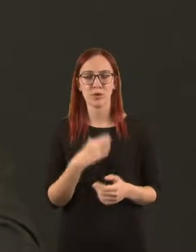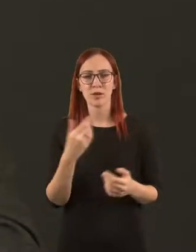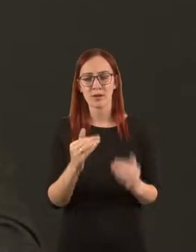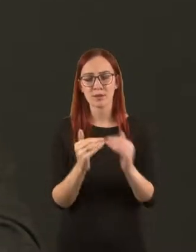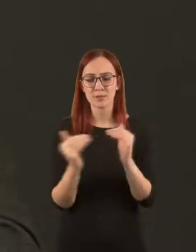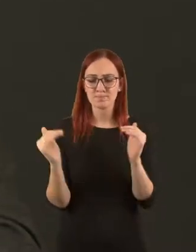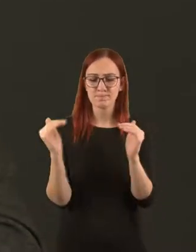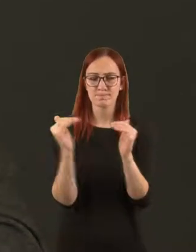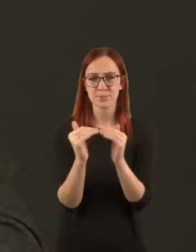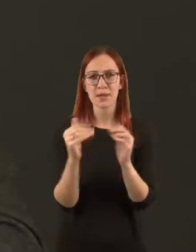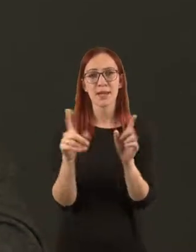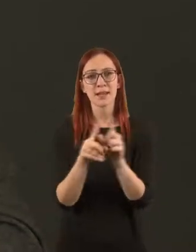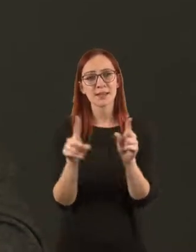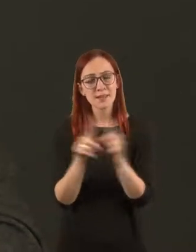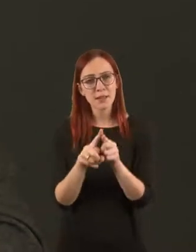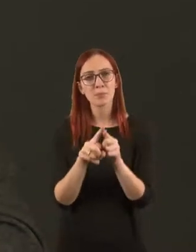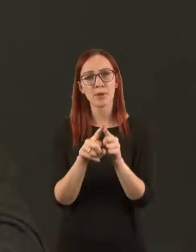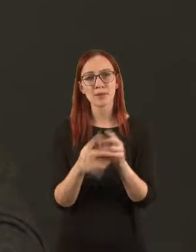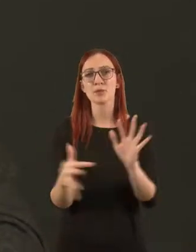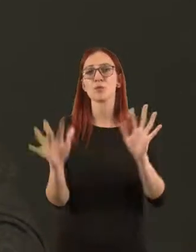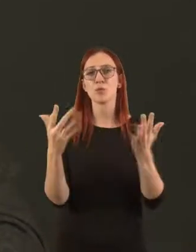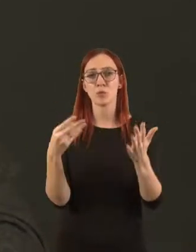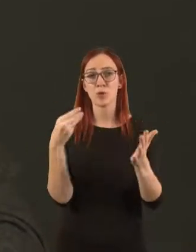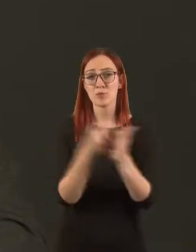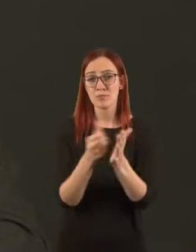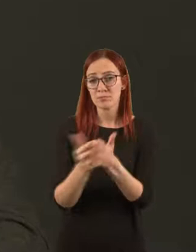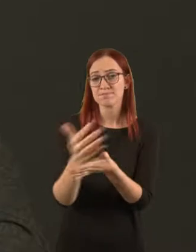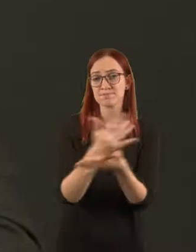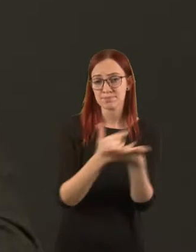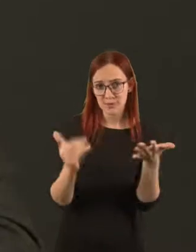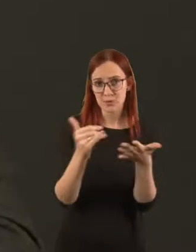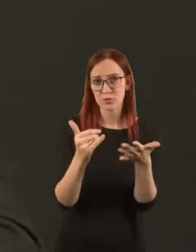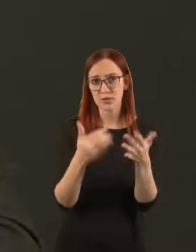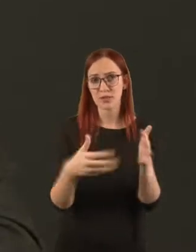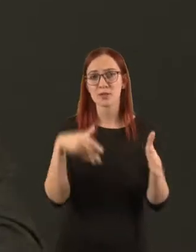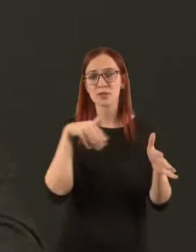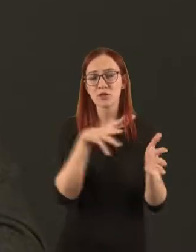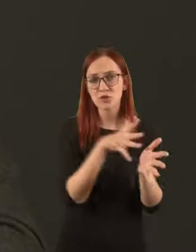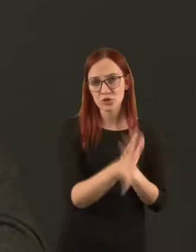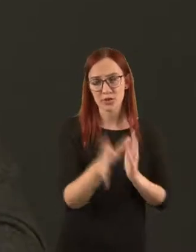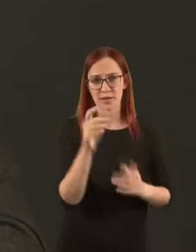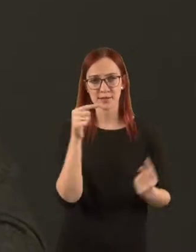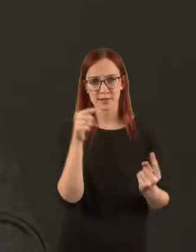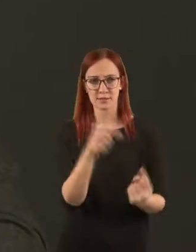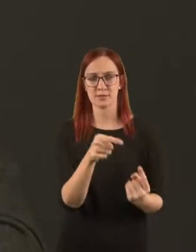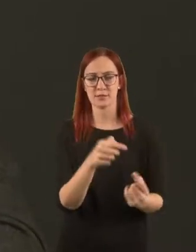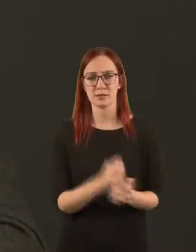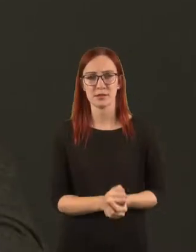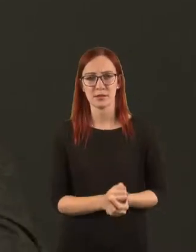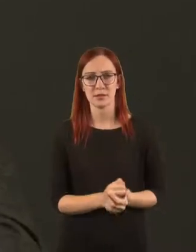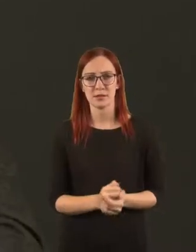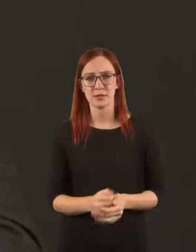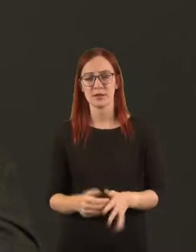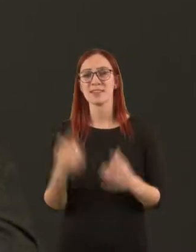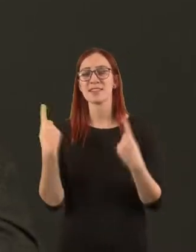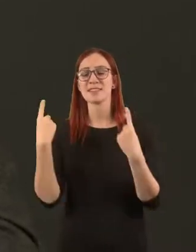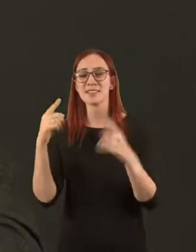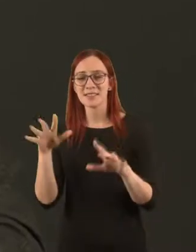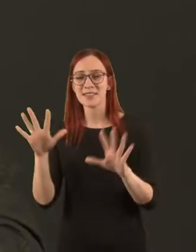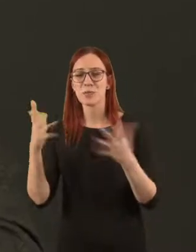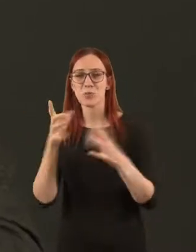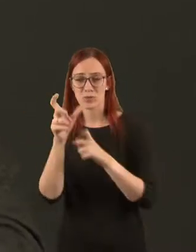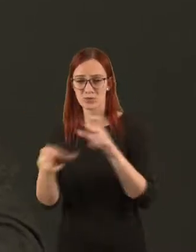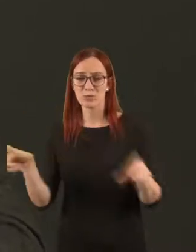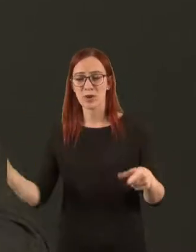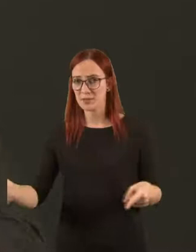very doubtful. So two things are important when speaking about taxes. Taxes should be proportionate, and